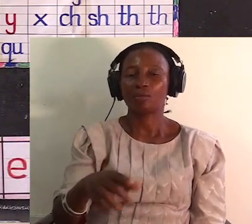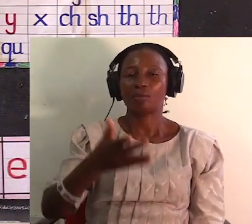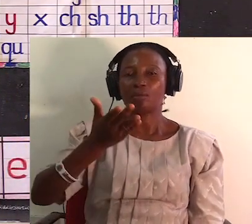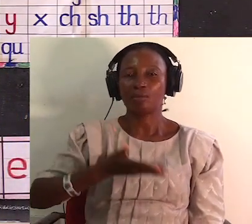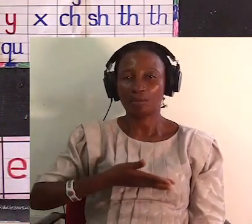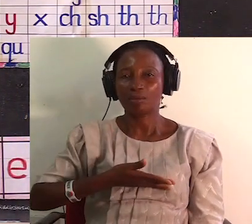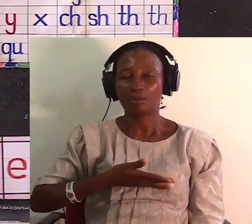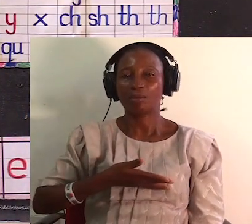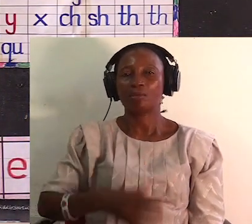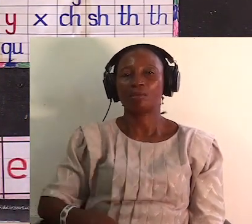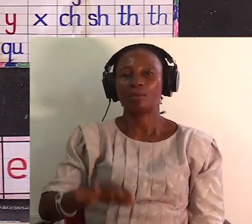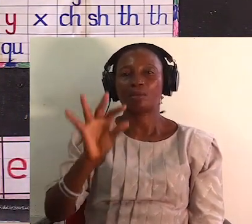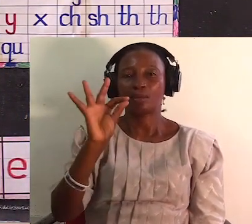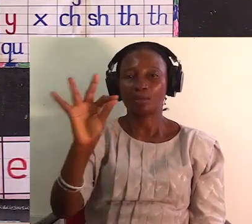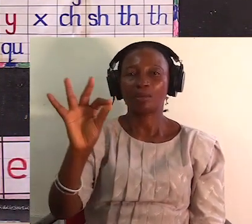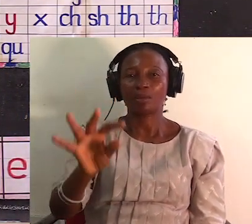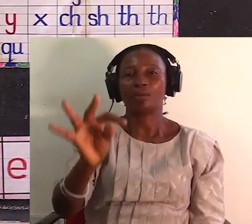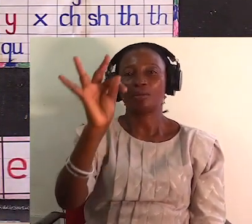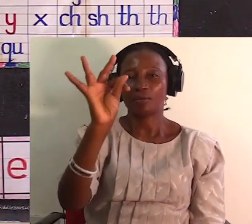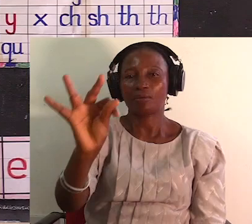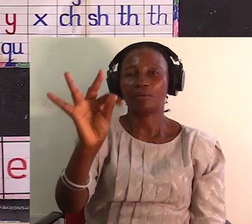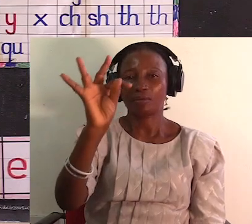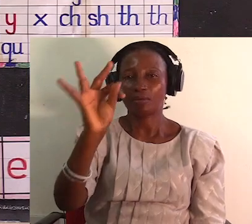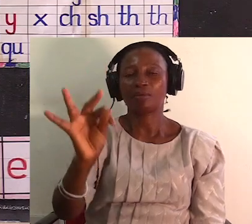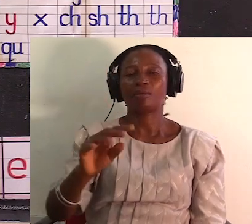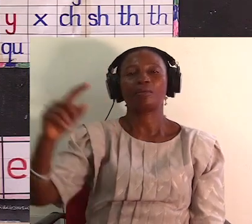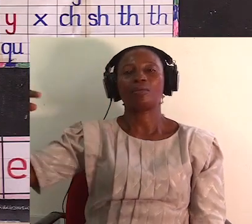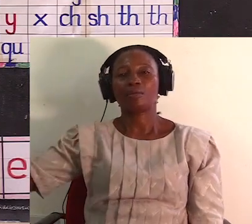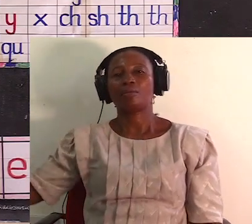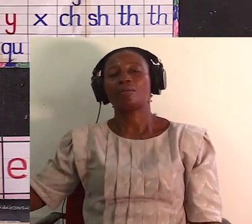that has the f